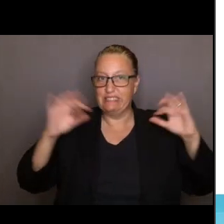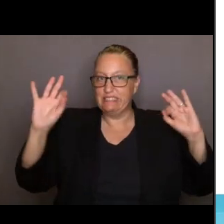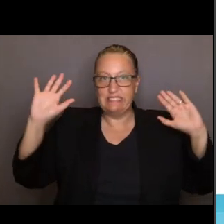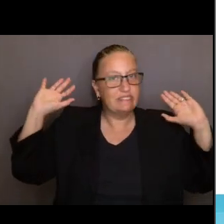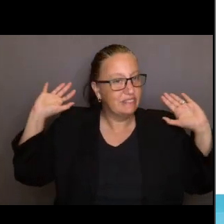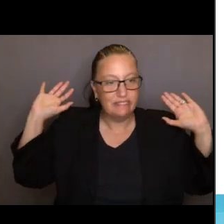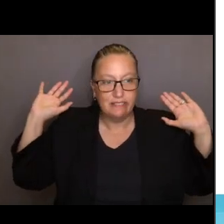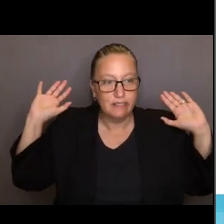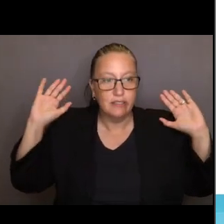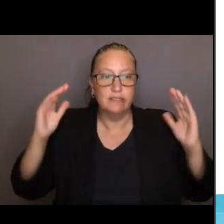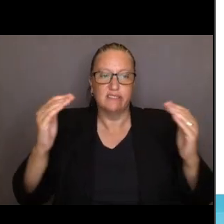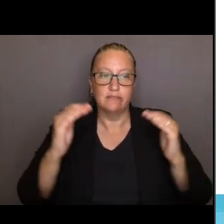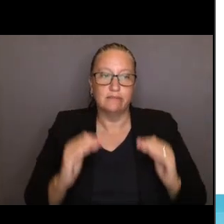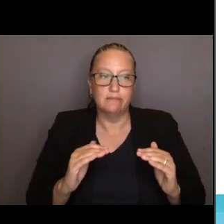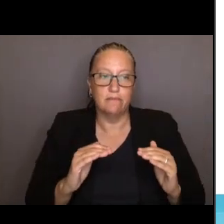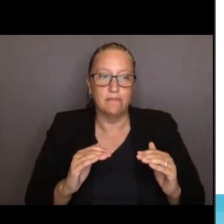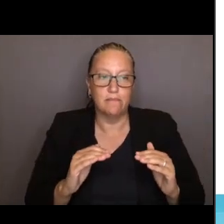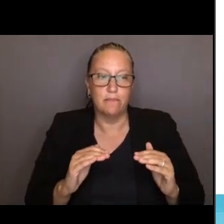the male's